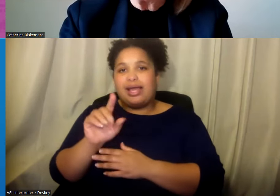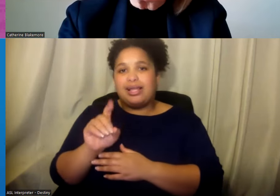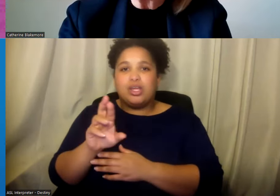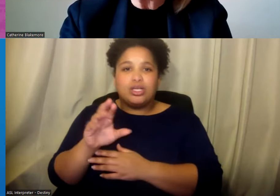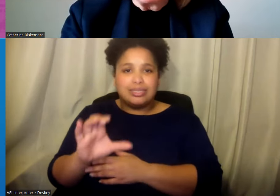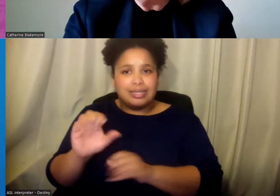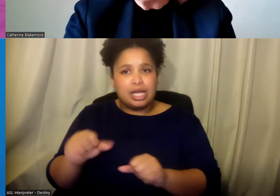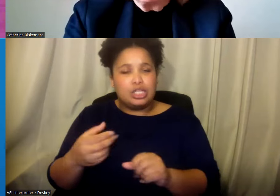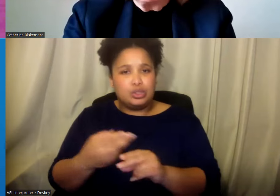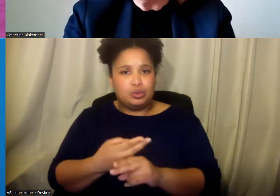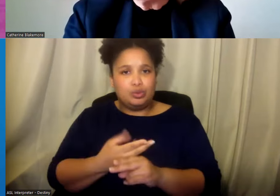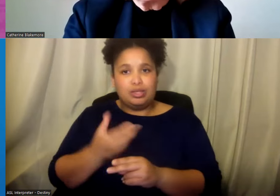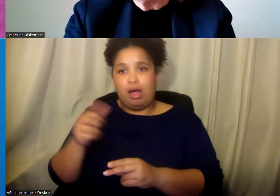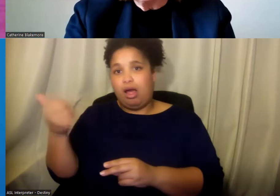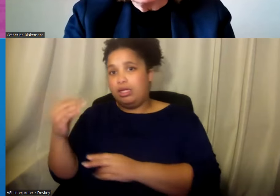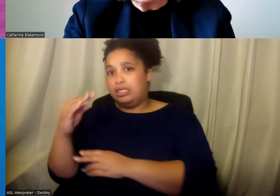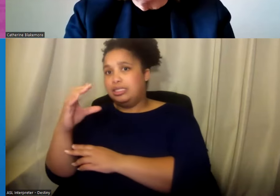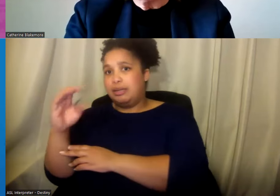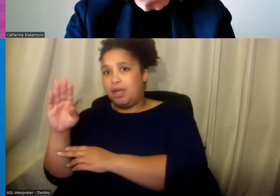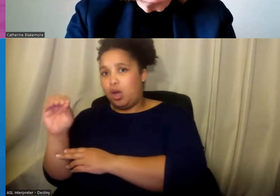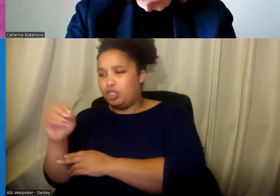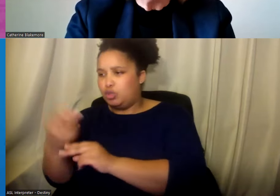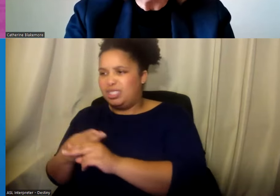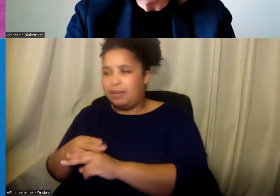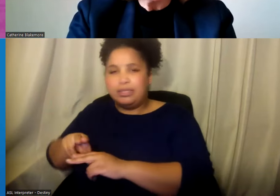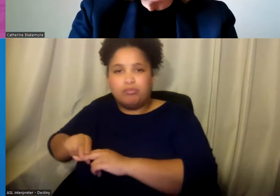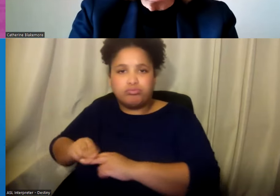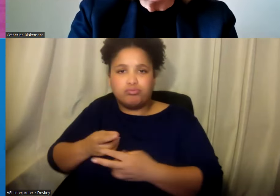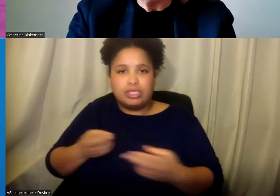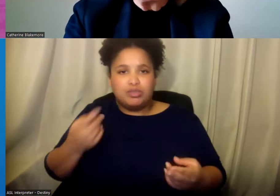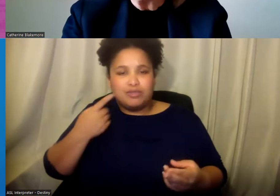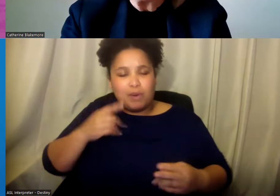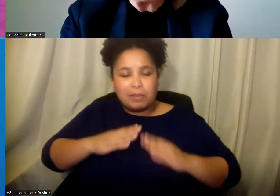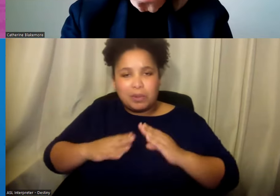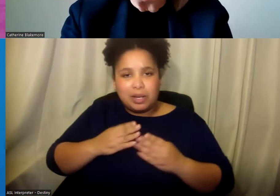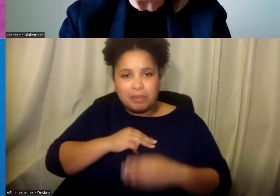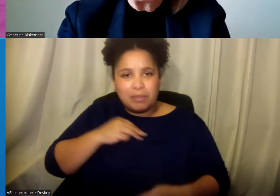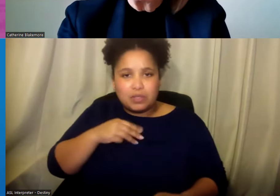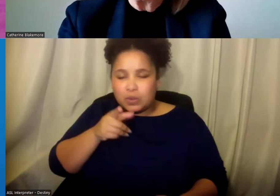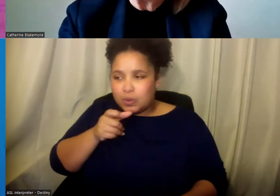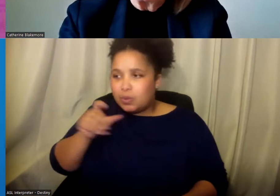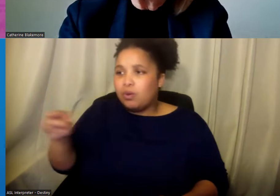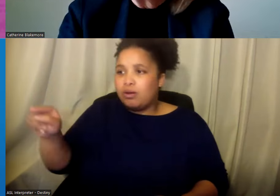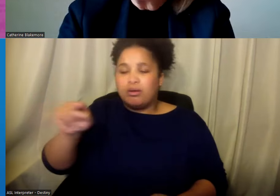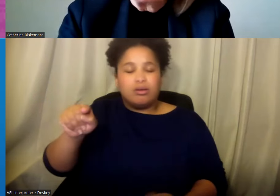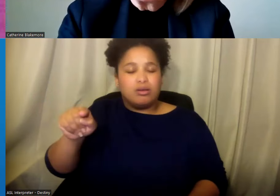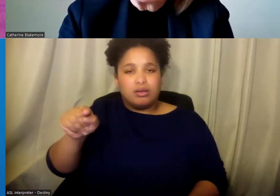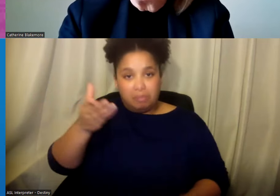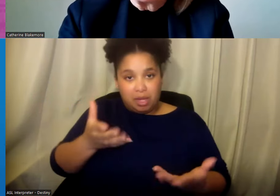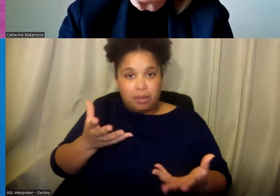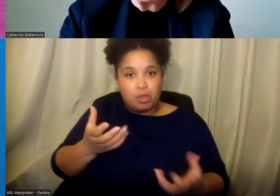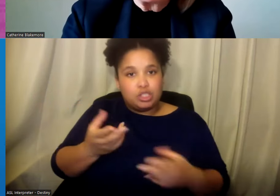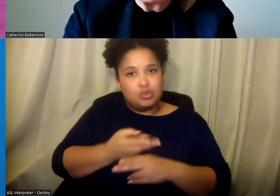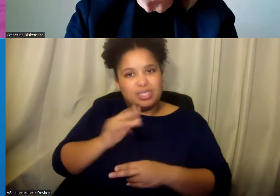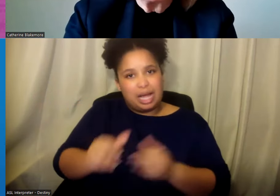the existing other CBOs as a resource for community members that might want to use that